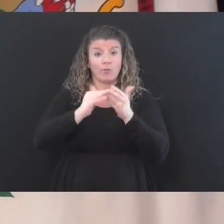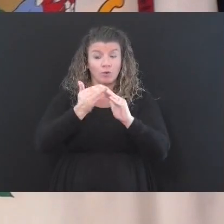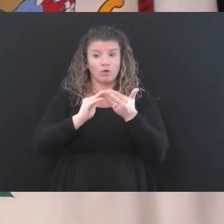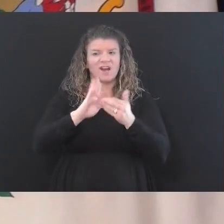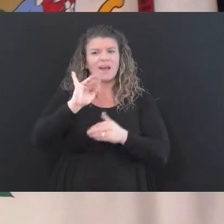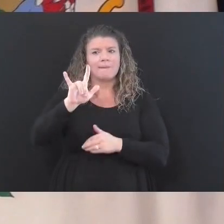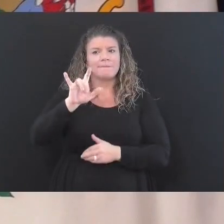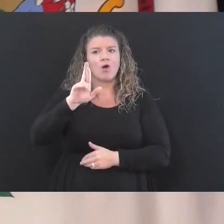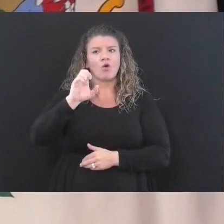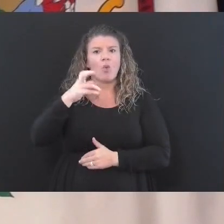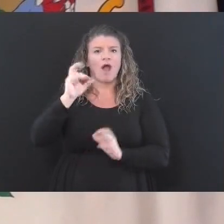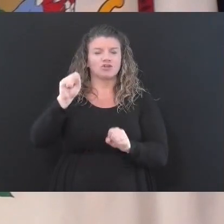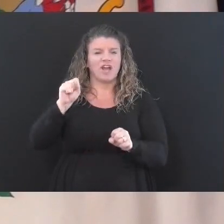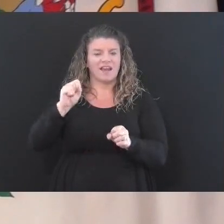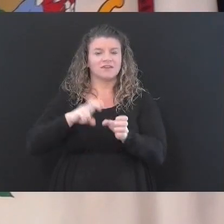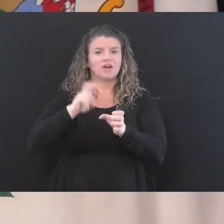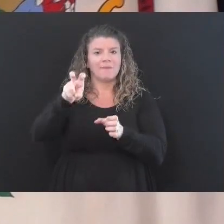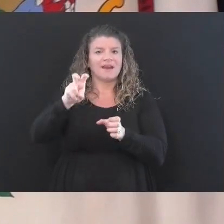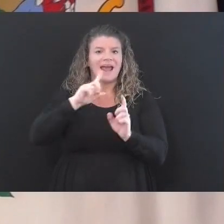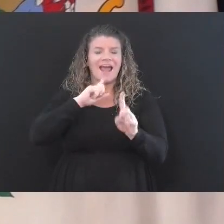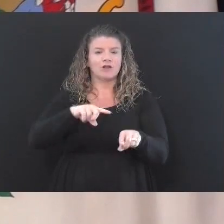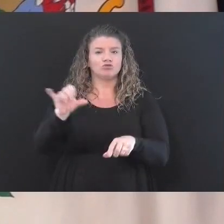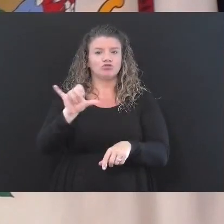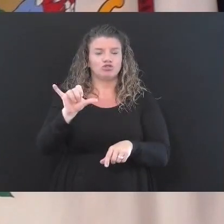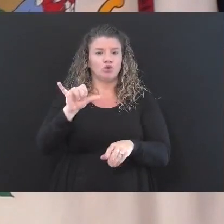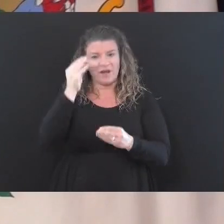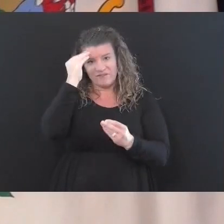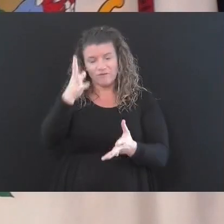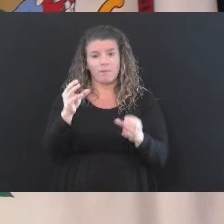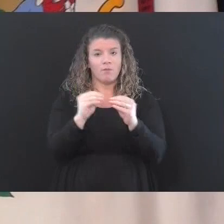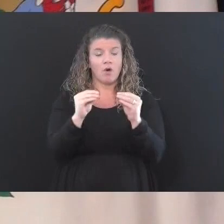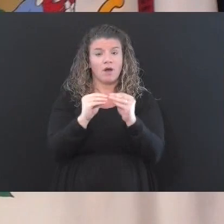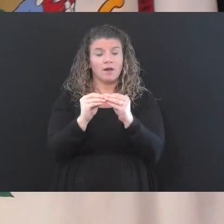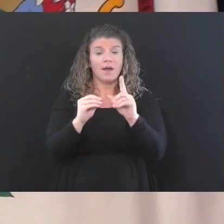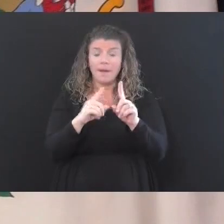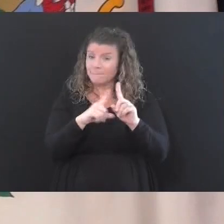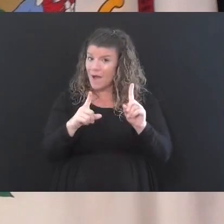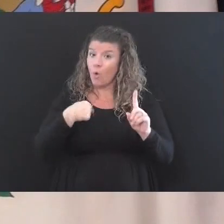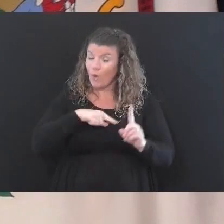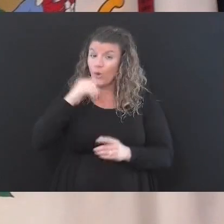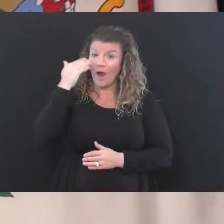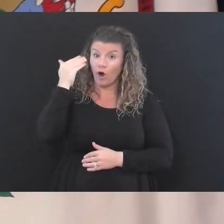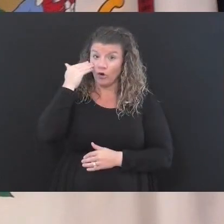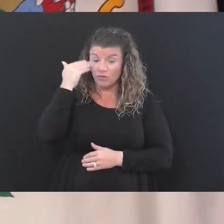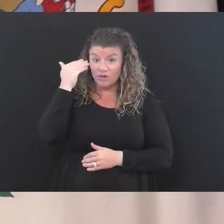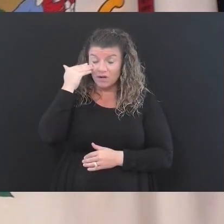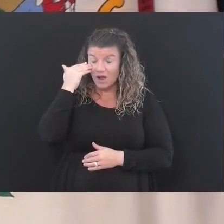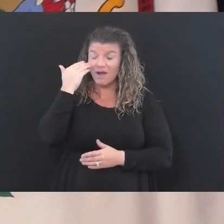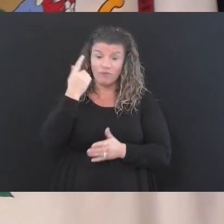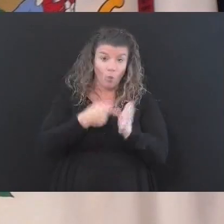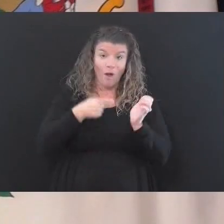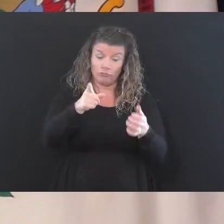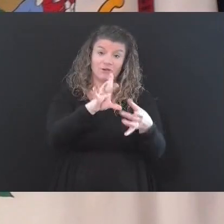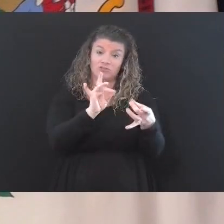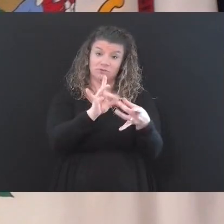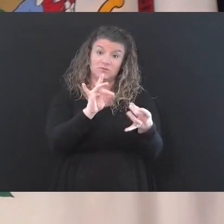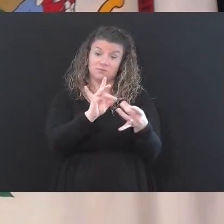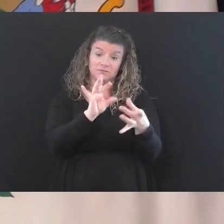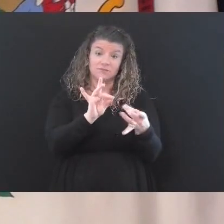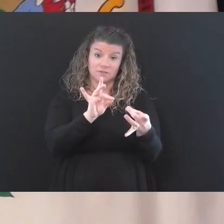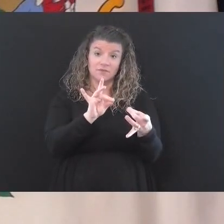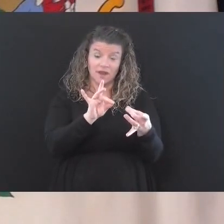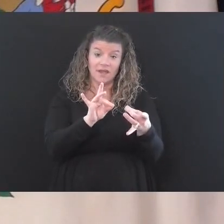jump in and he can tell you more. But we're absolutely aware of exactly what you're saying.